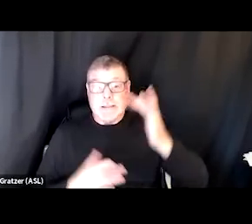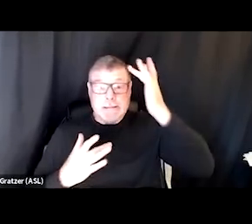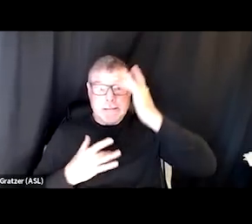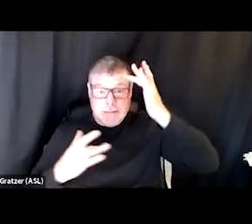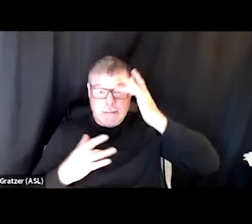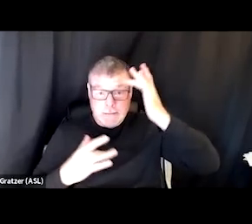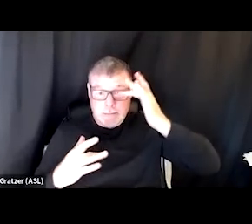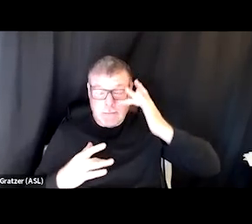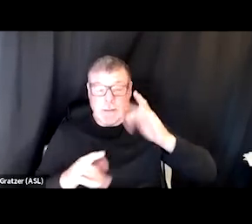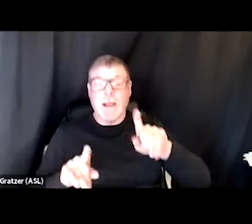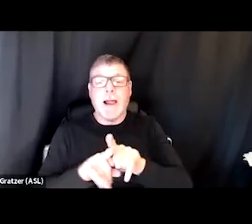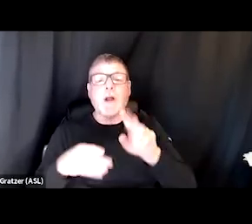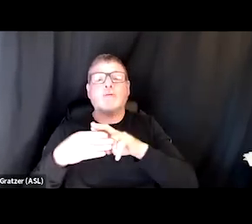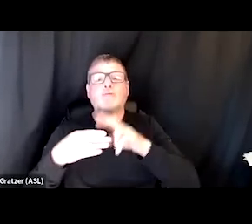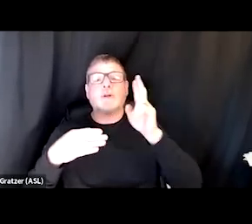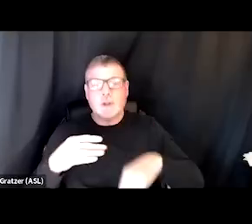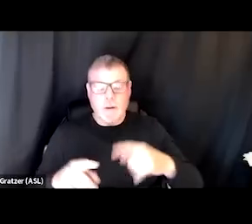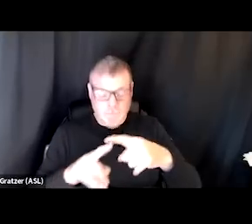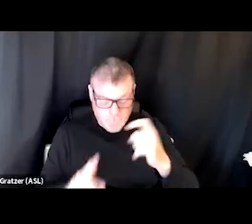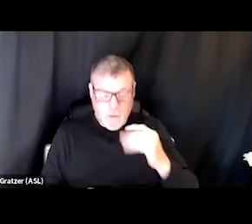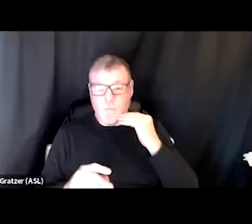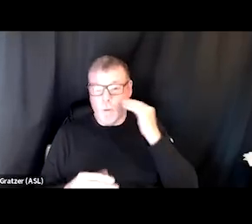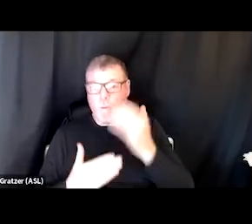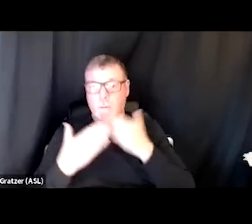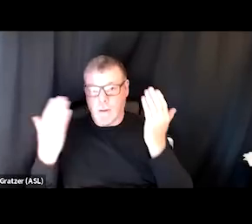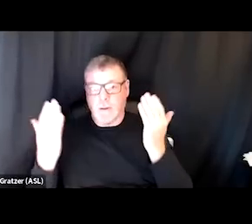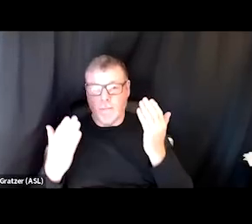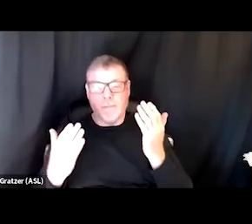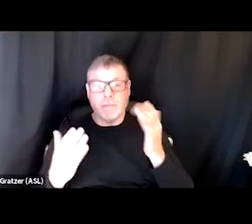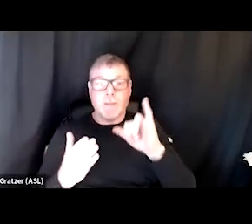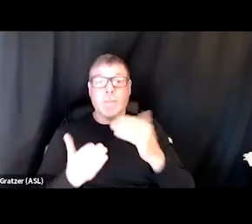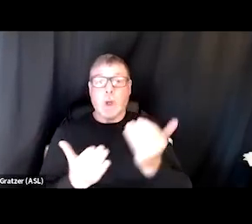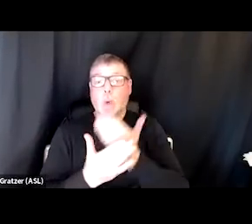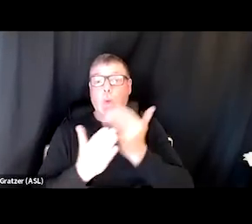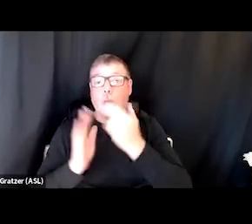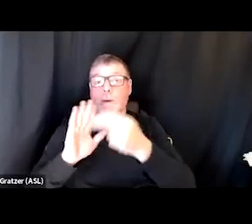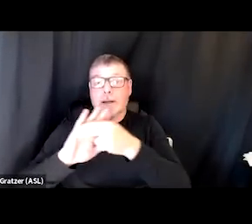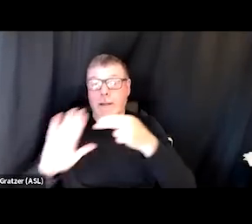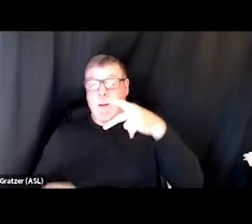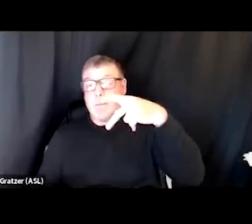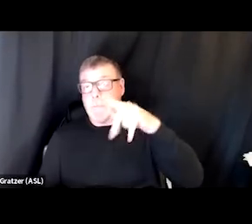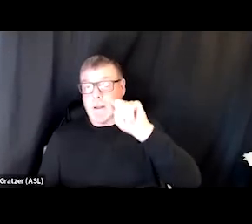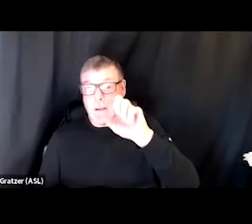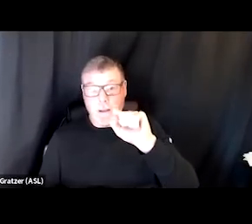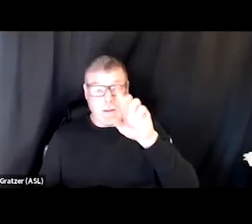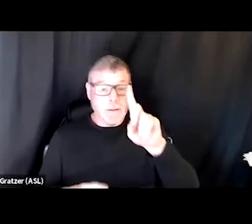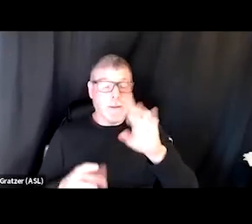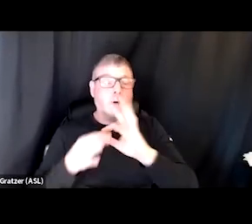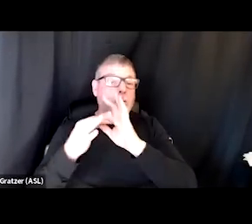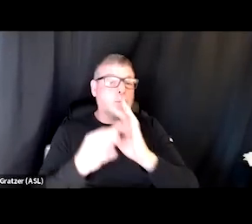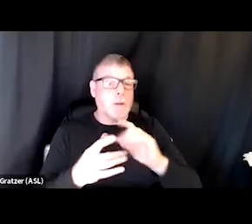health symptoms as a result of their homelessness. So this could be a new diagnosis of PTSD related to